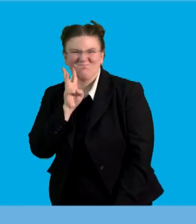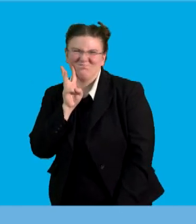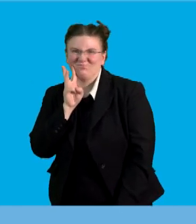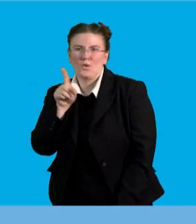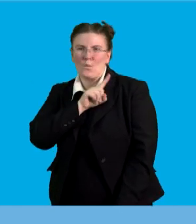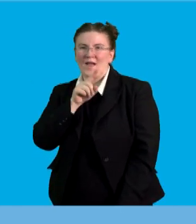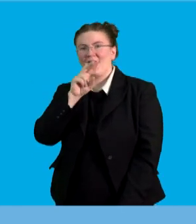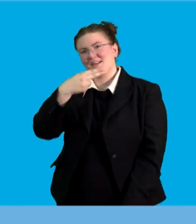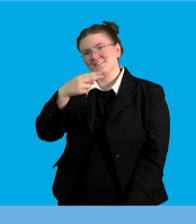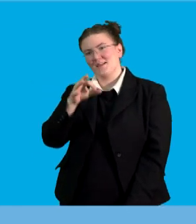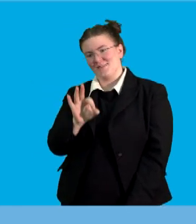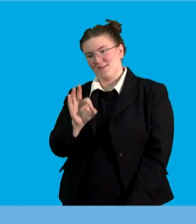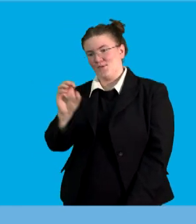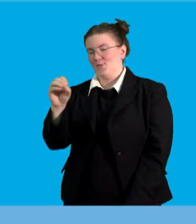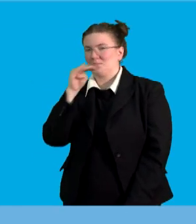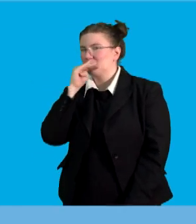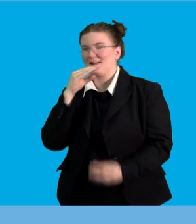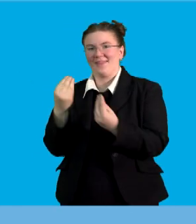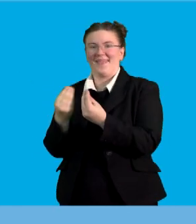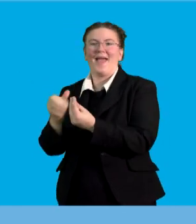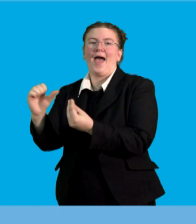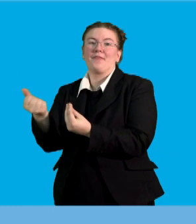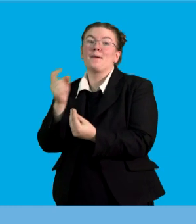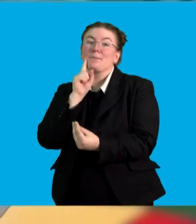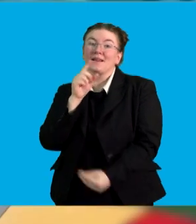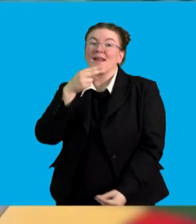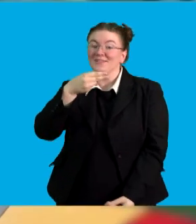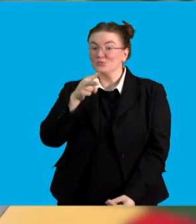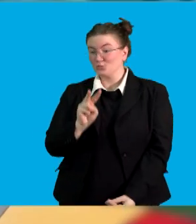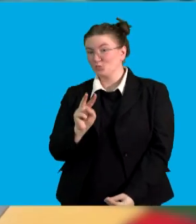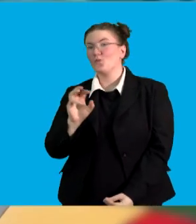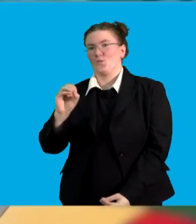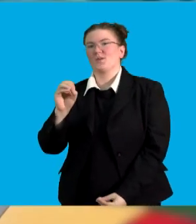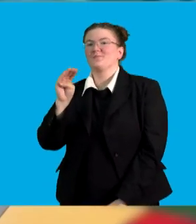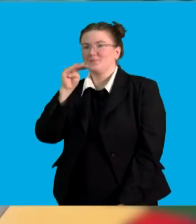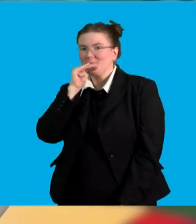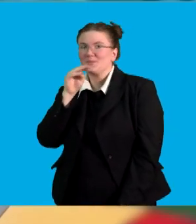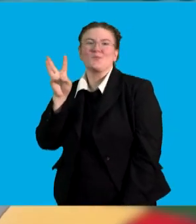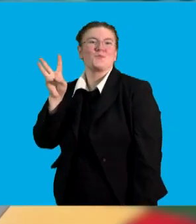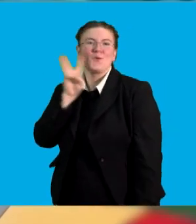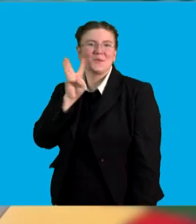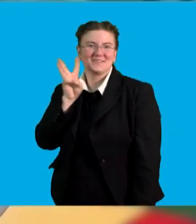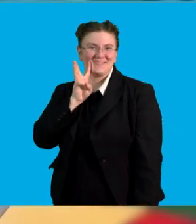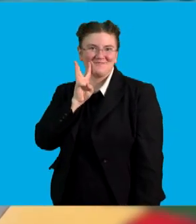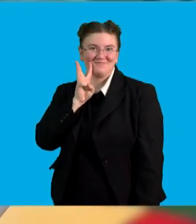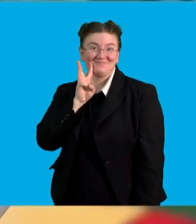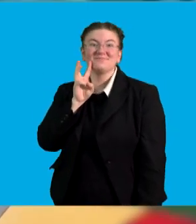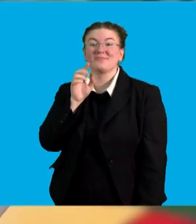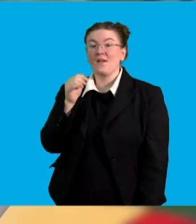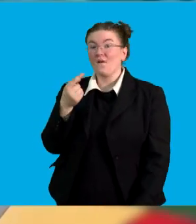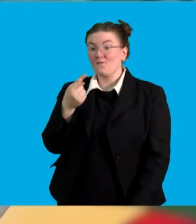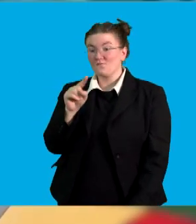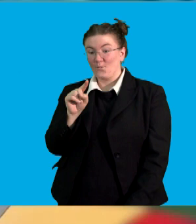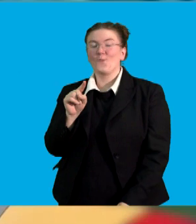to have water, there must be a specific fixed ratio for the elements of hydrogen and